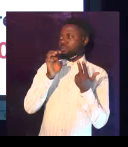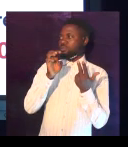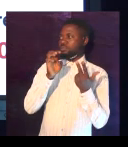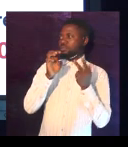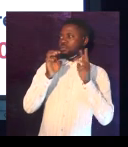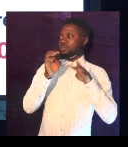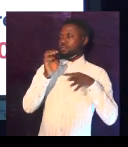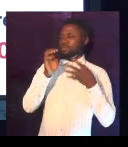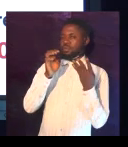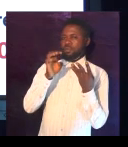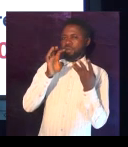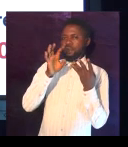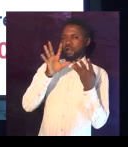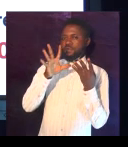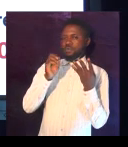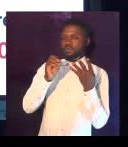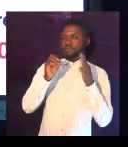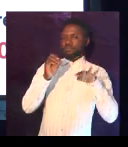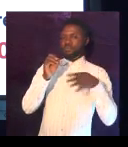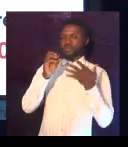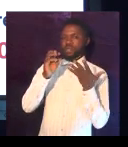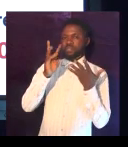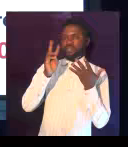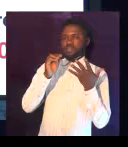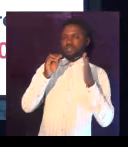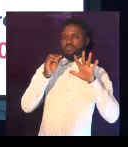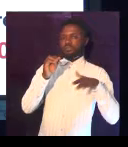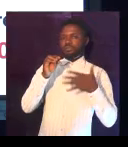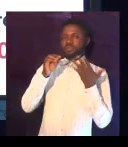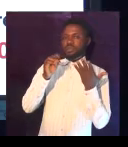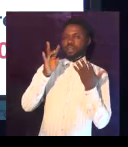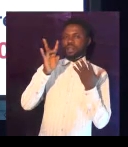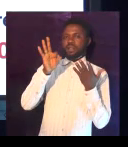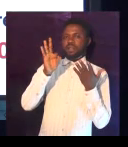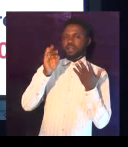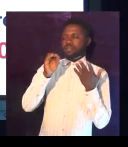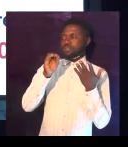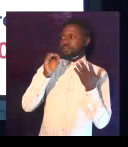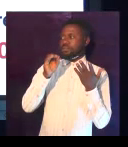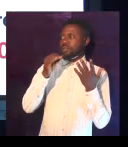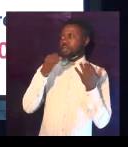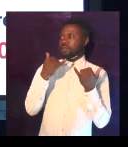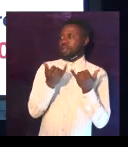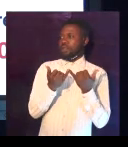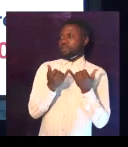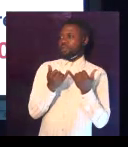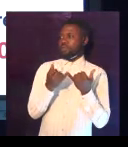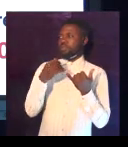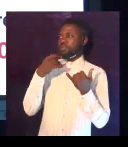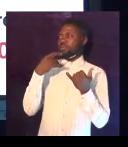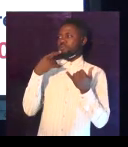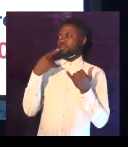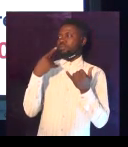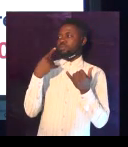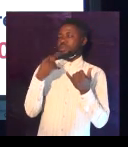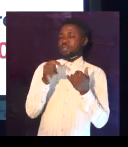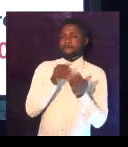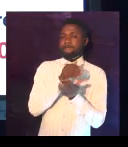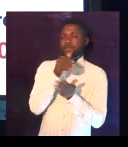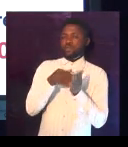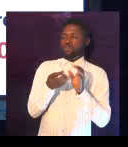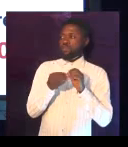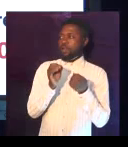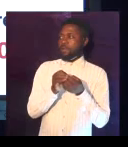40, followed by 50, followed by 60, and followed by 90. Now,